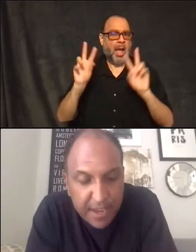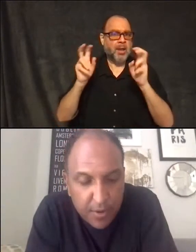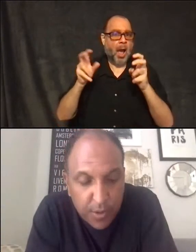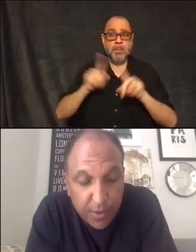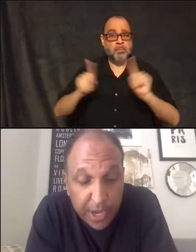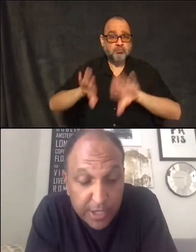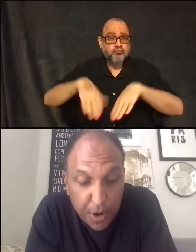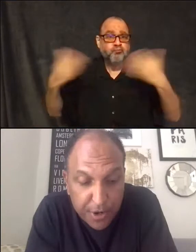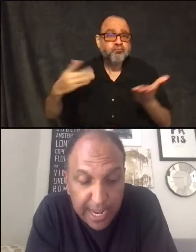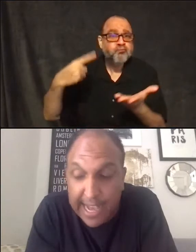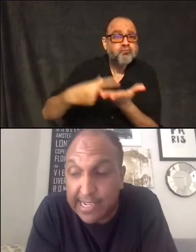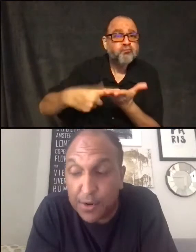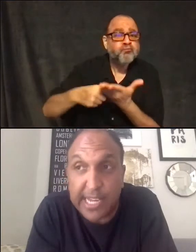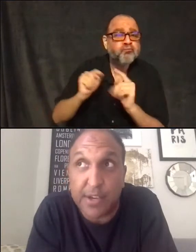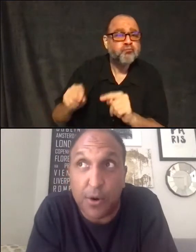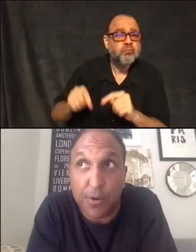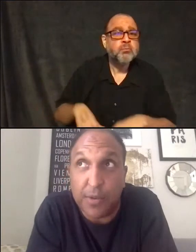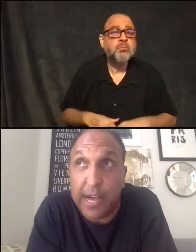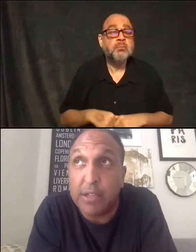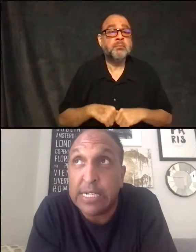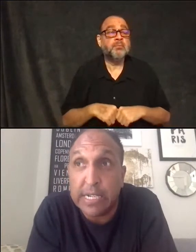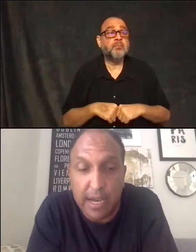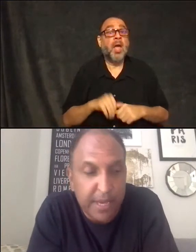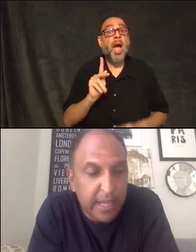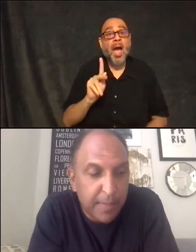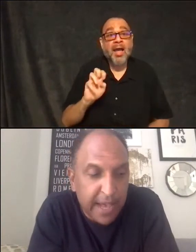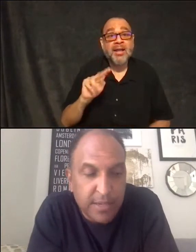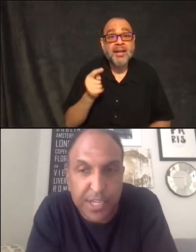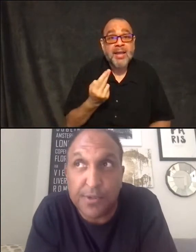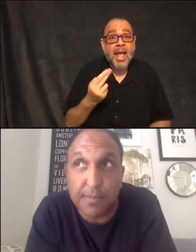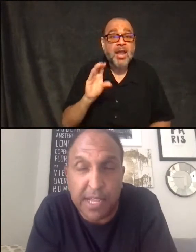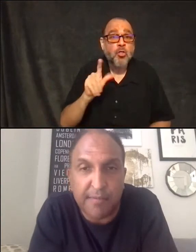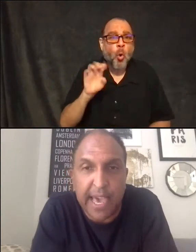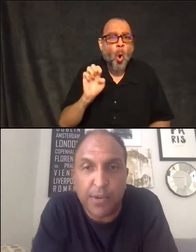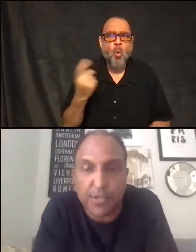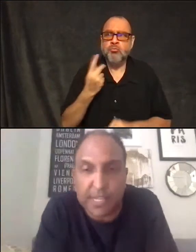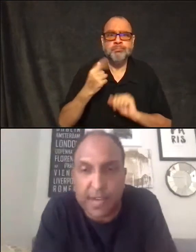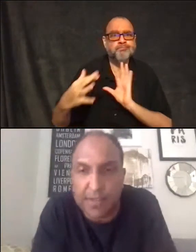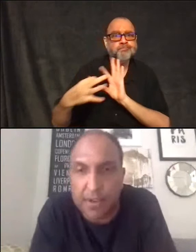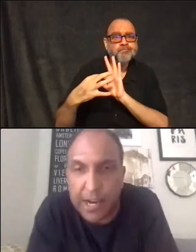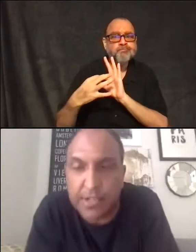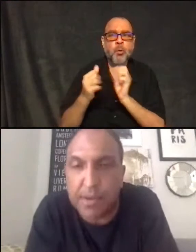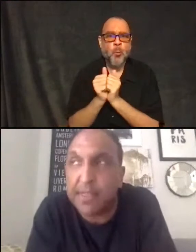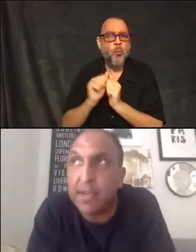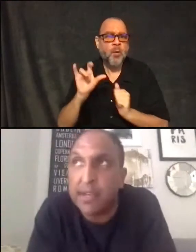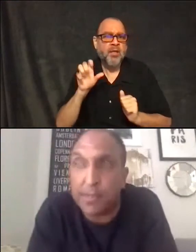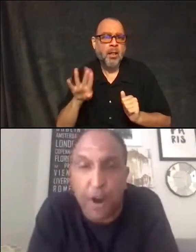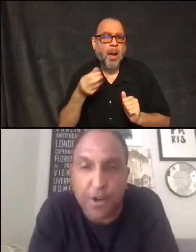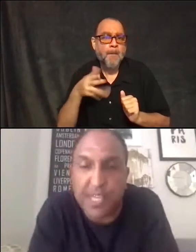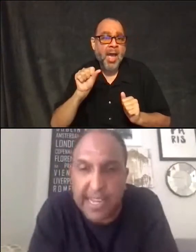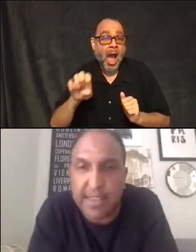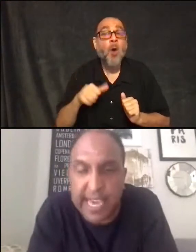I think we also partnered. I got to know Kenneth Cole really well in Clubhouse, and we used the month of May, which is Mental Health Awareness Month,